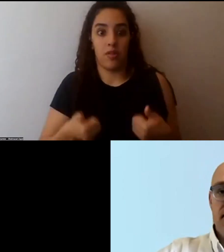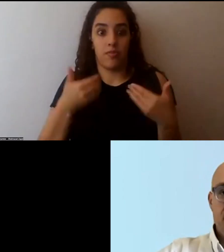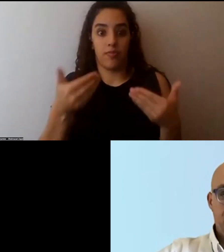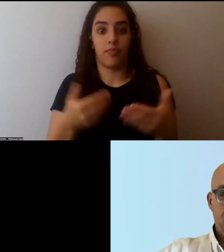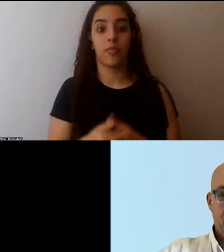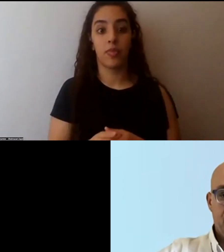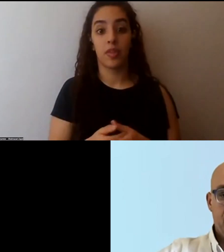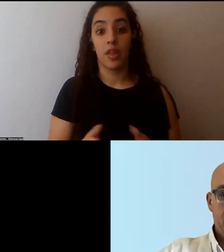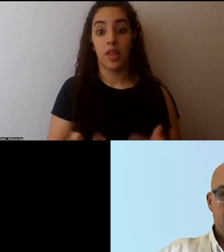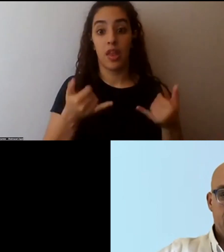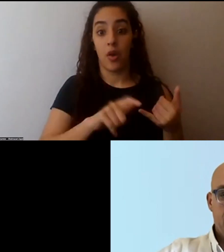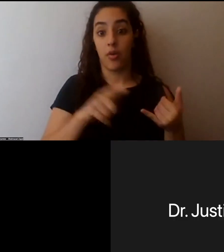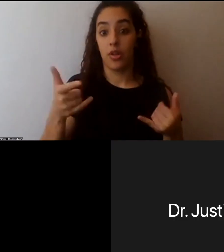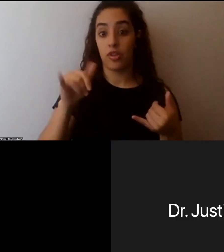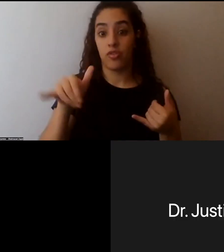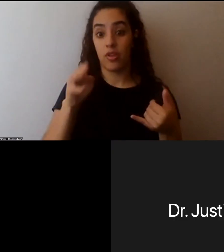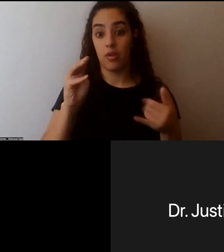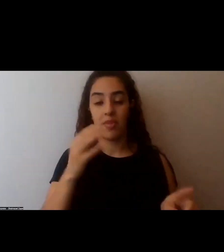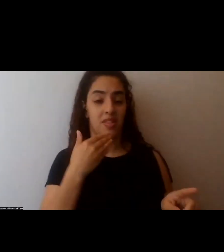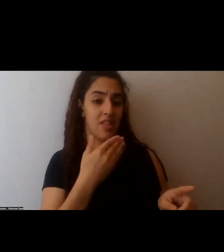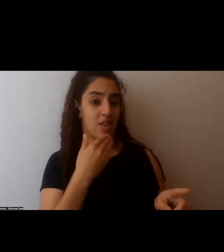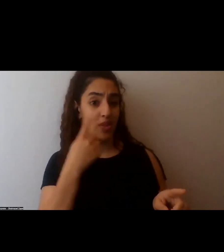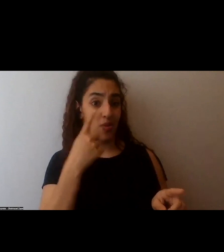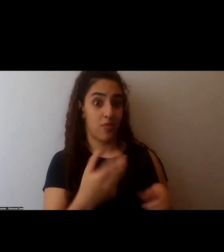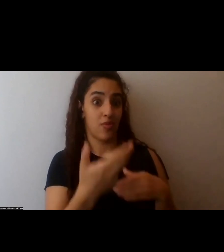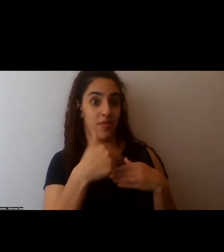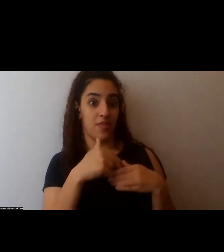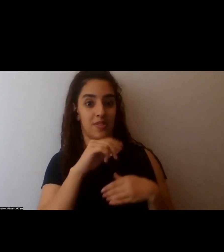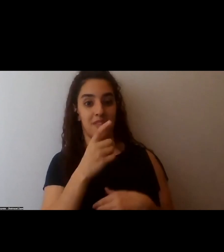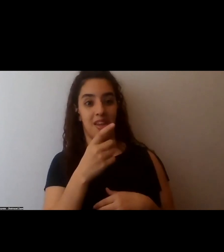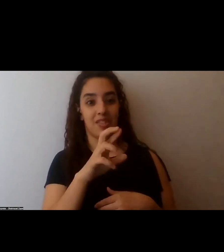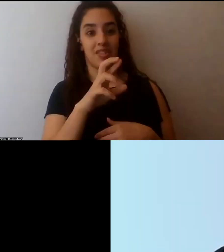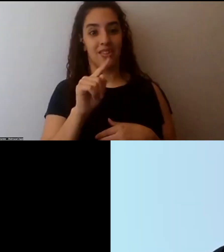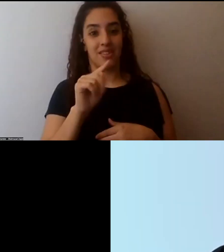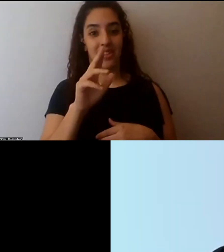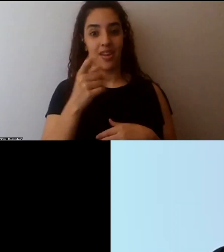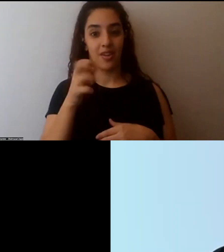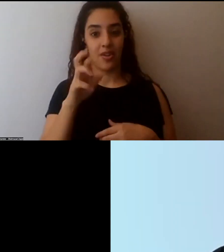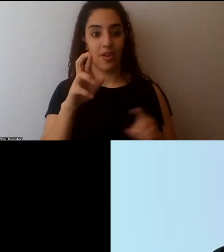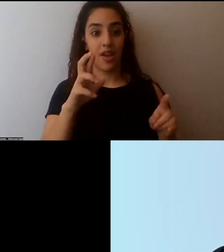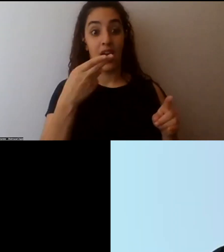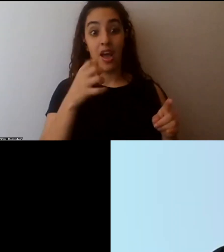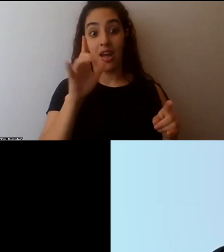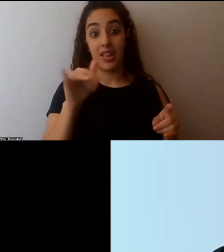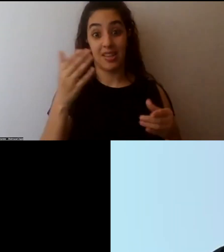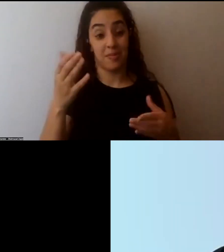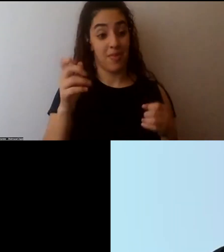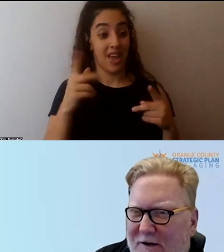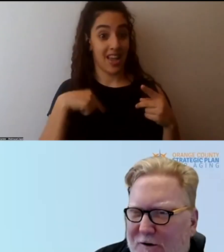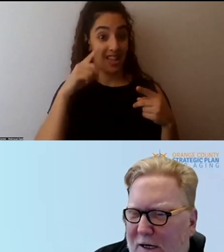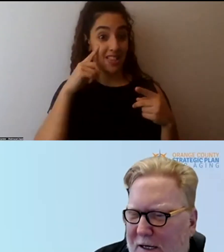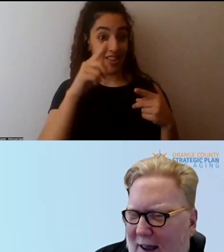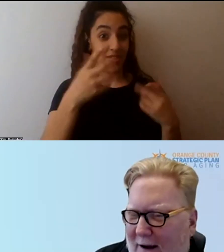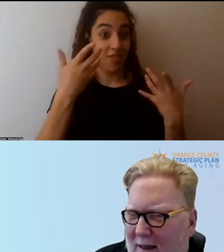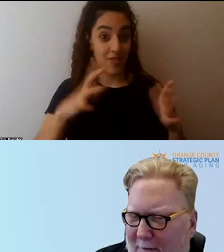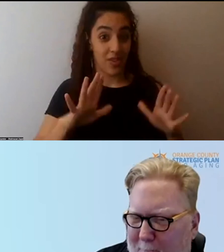Jim. Thanks for jumping in, Dr. Tucker. We're going to bring Holly back. I believe she's crossed her own digital divide today to